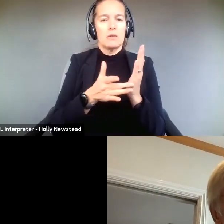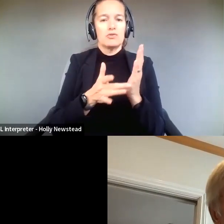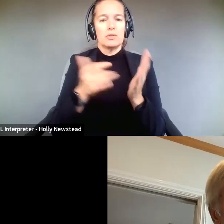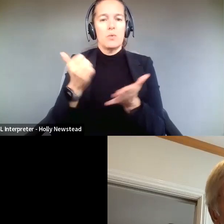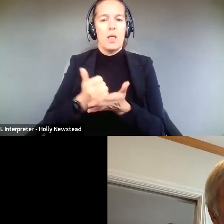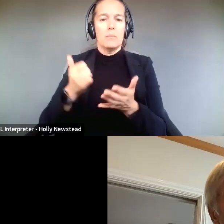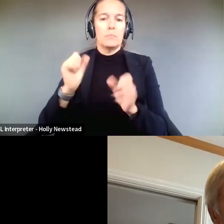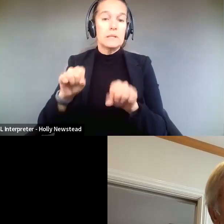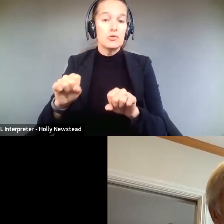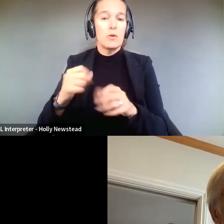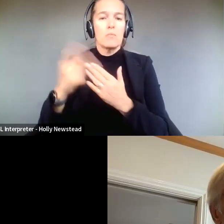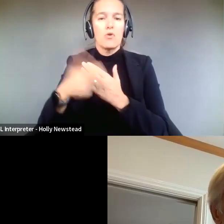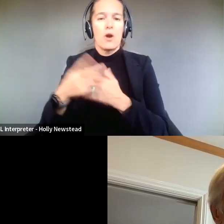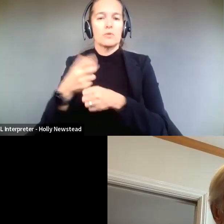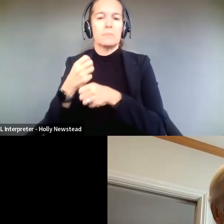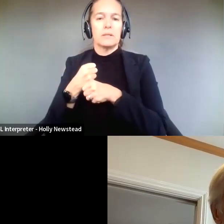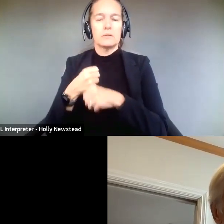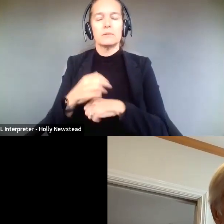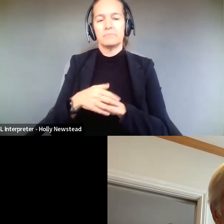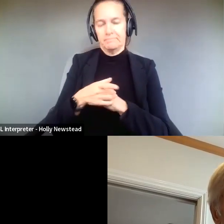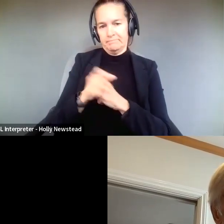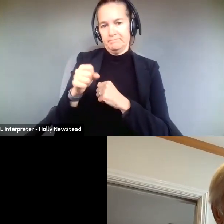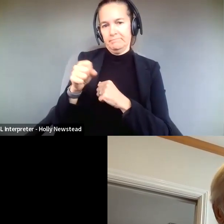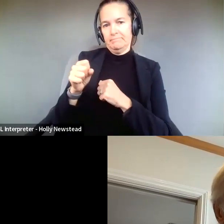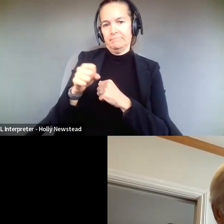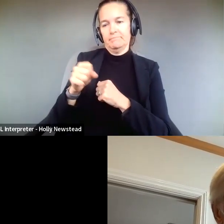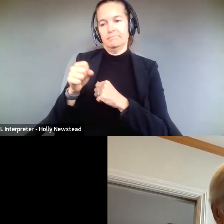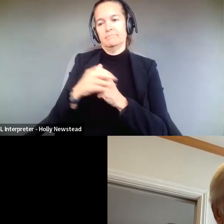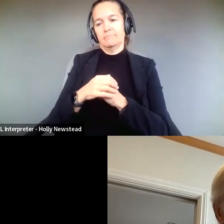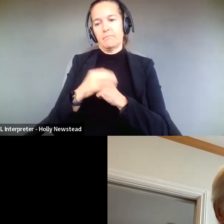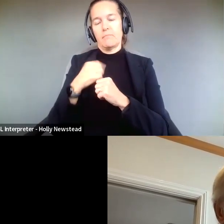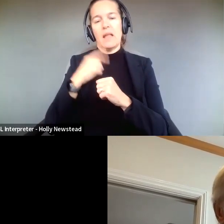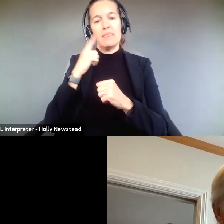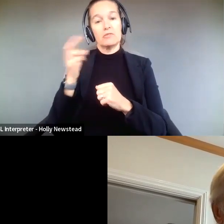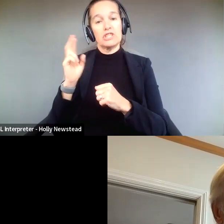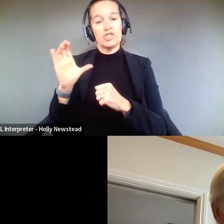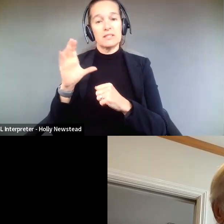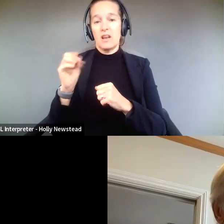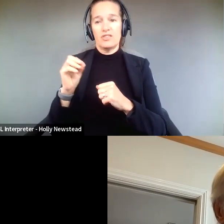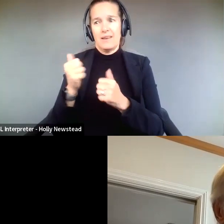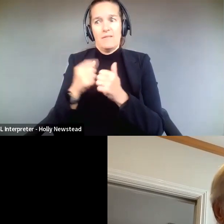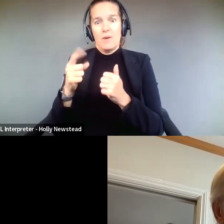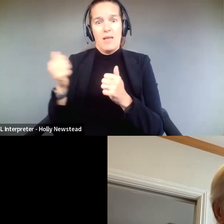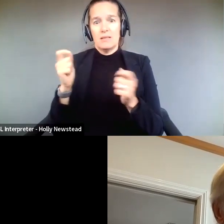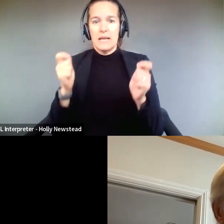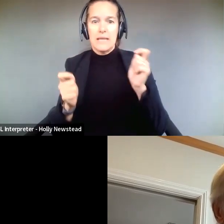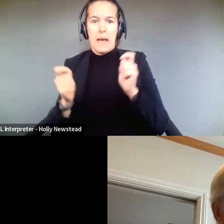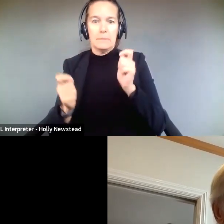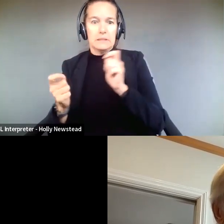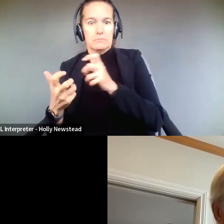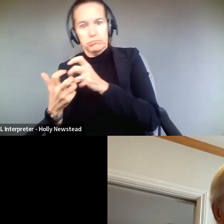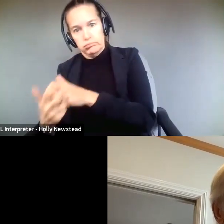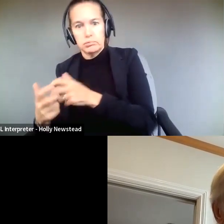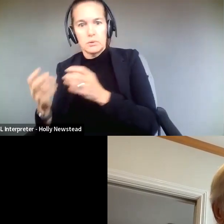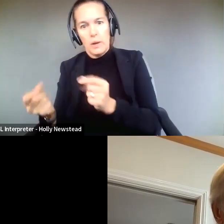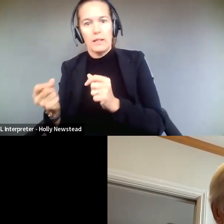program recipients. Yeah, I think regional centers and everybody else adapted as quickly as they could, just as